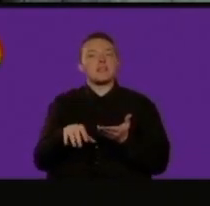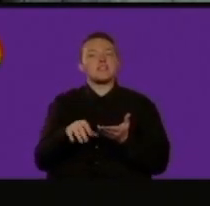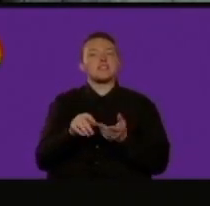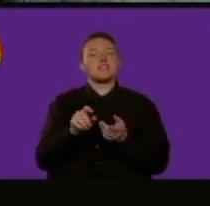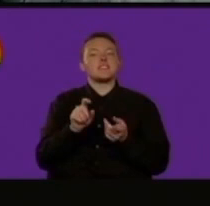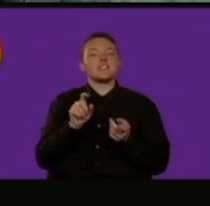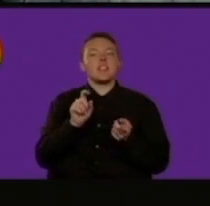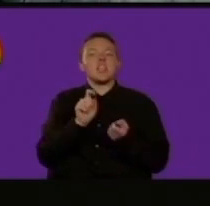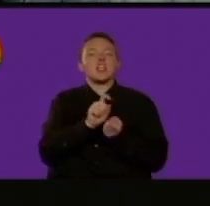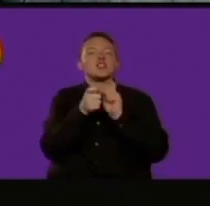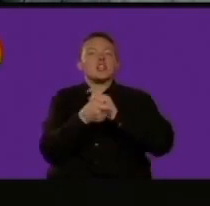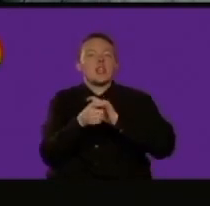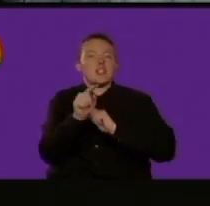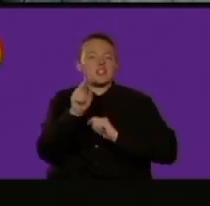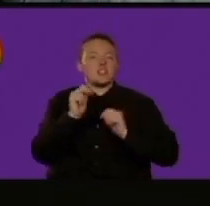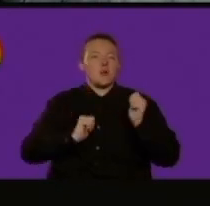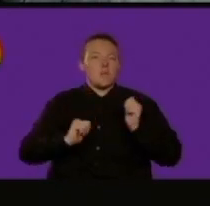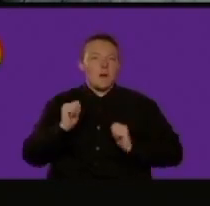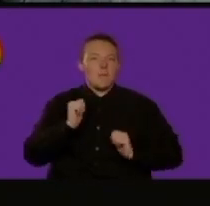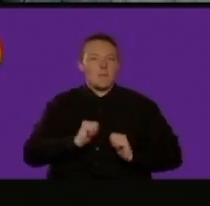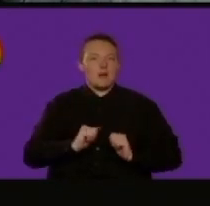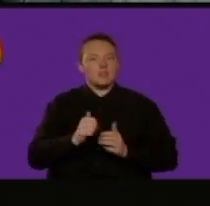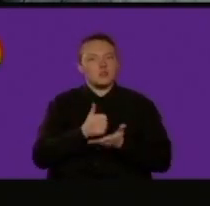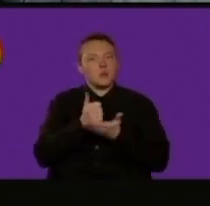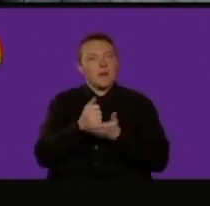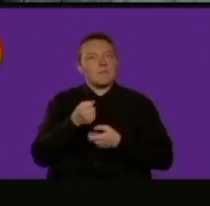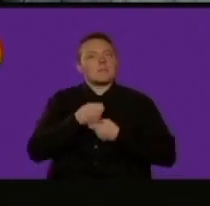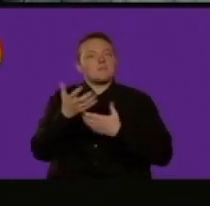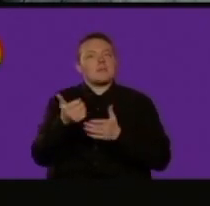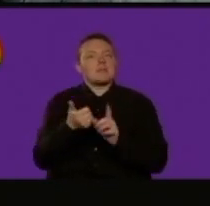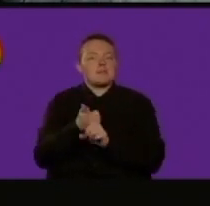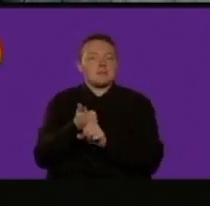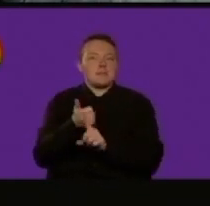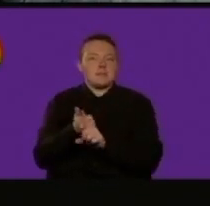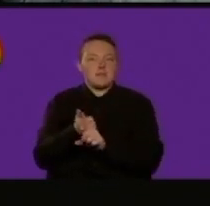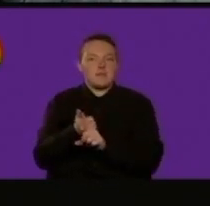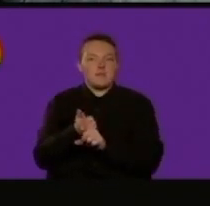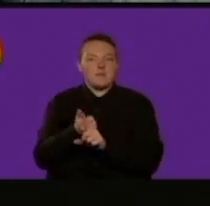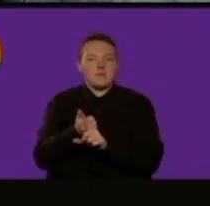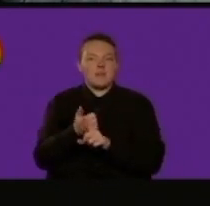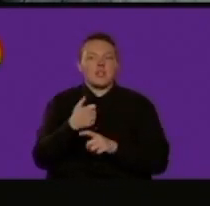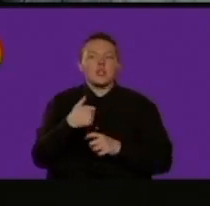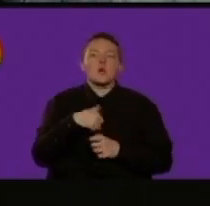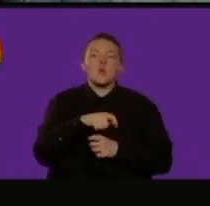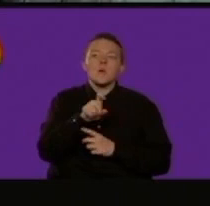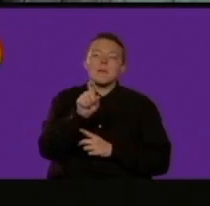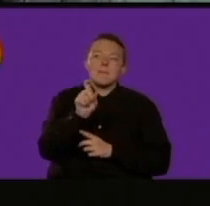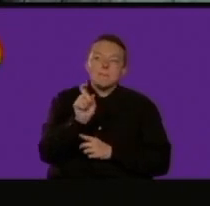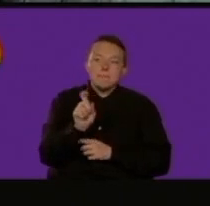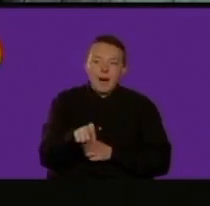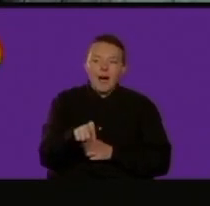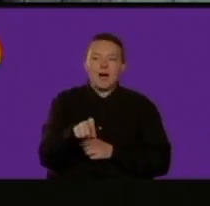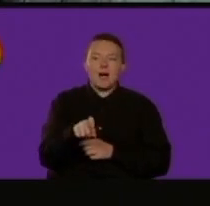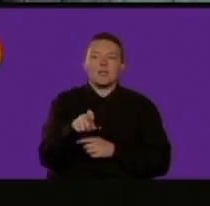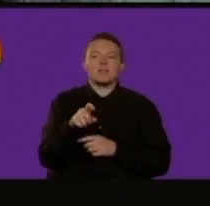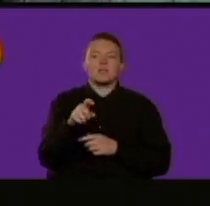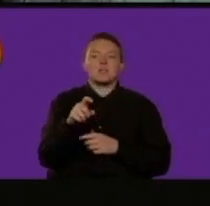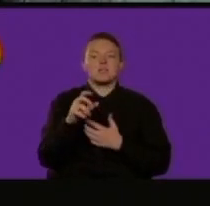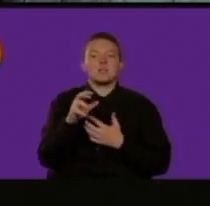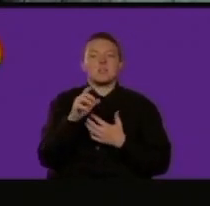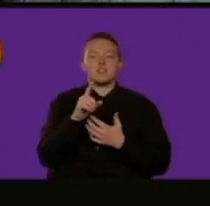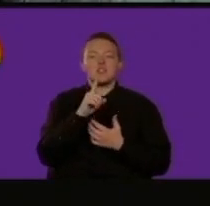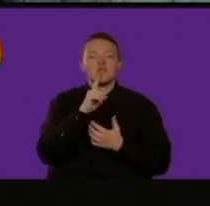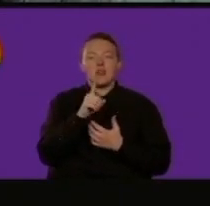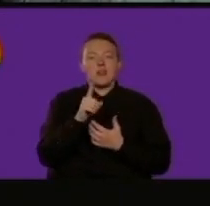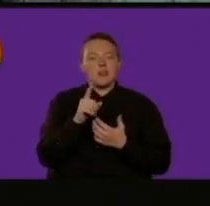personally prepared. I hope that people from the audience can write down the questions in the chat box